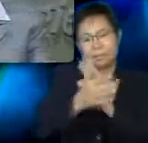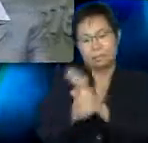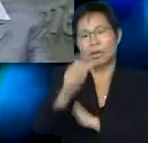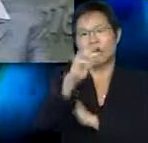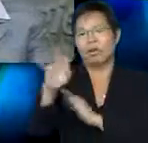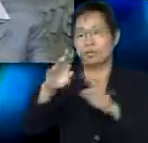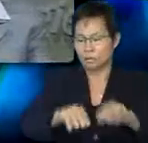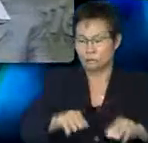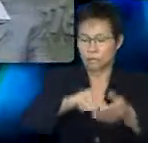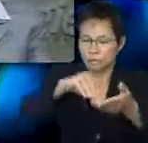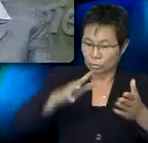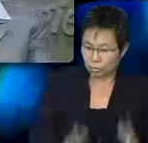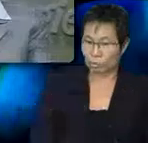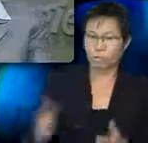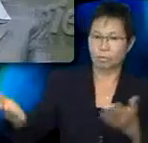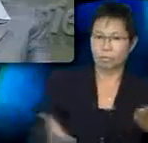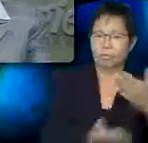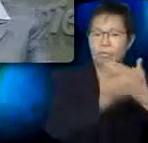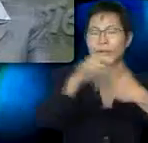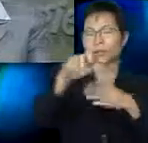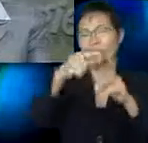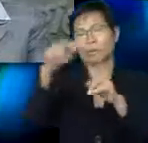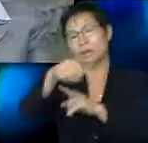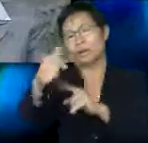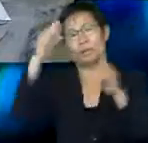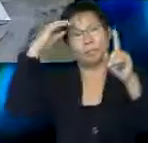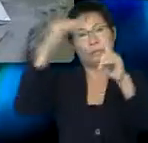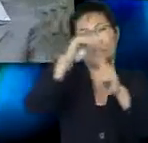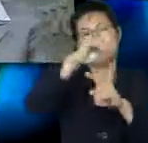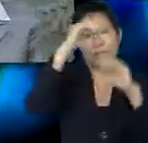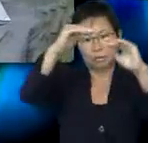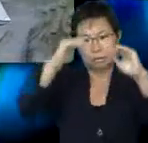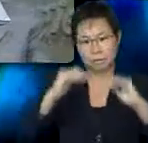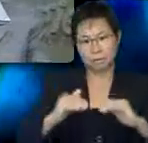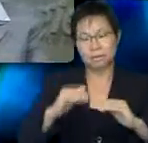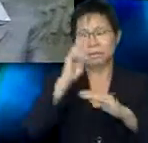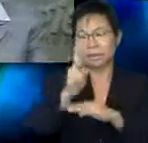the students. So, which brings me back to another point for second practice.